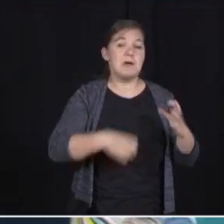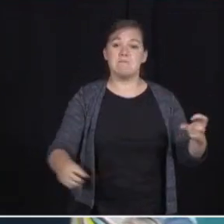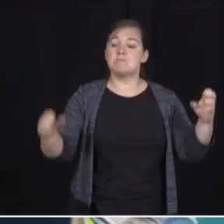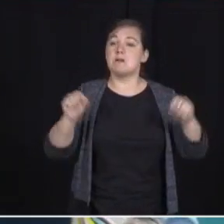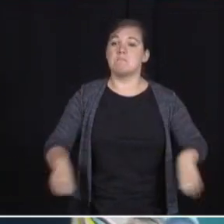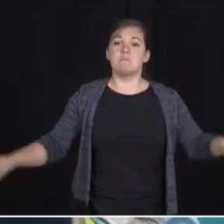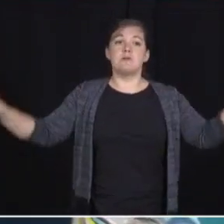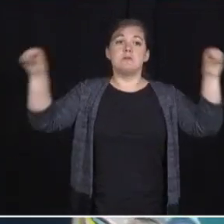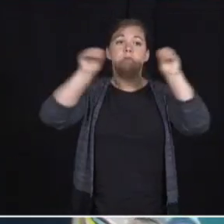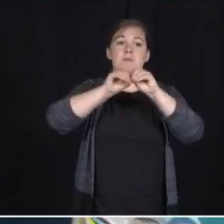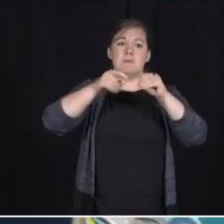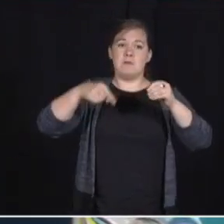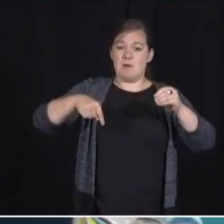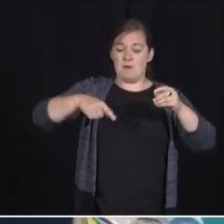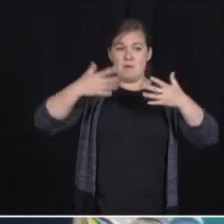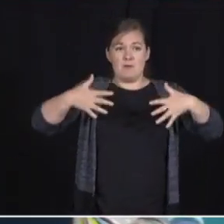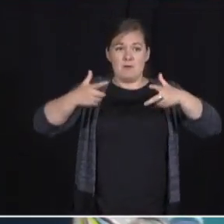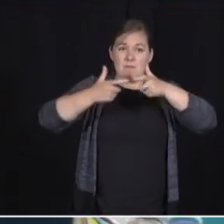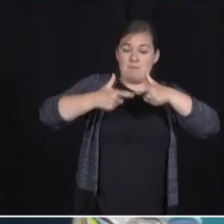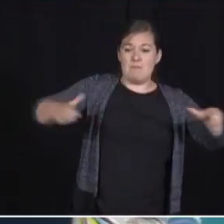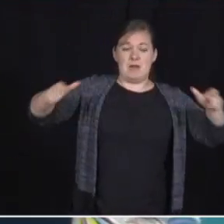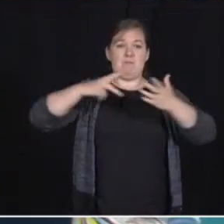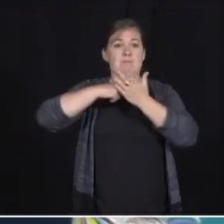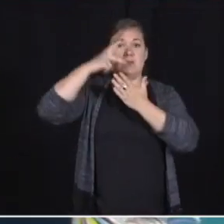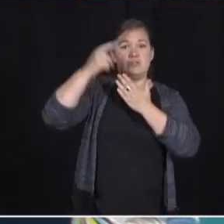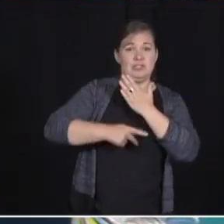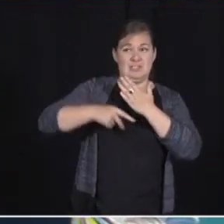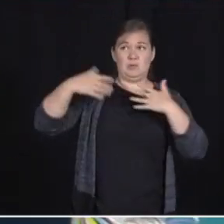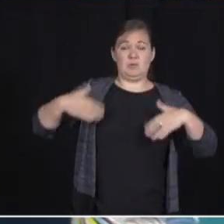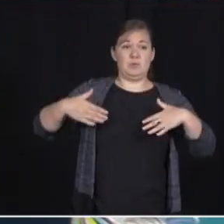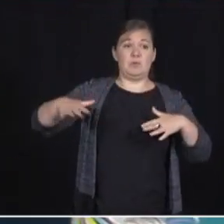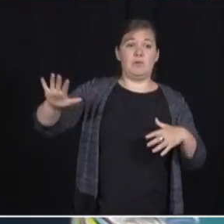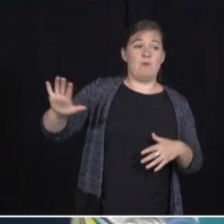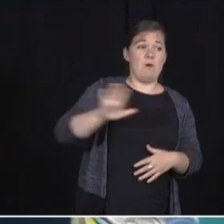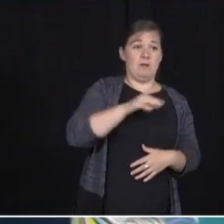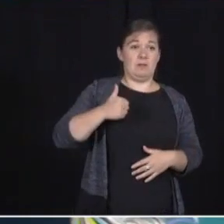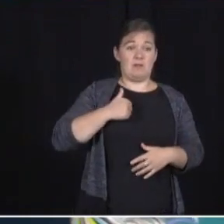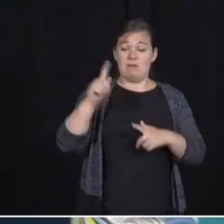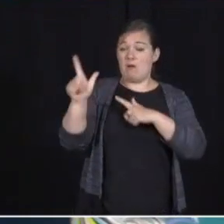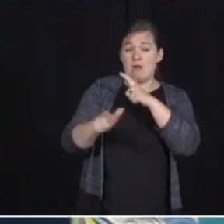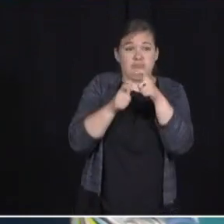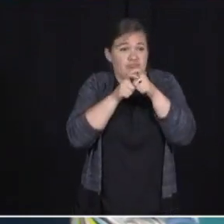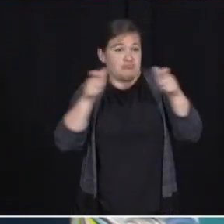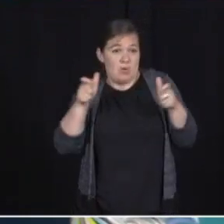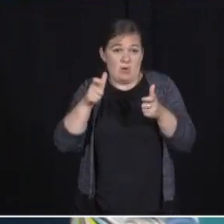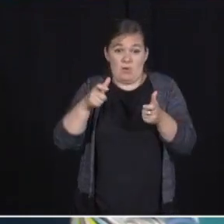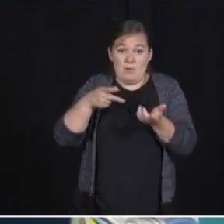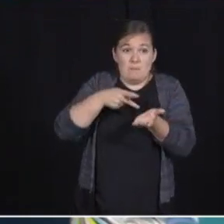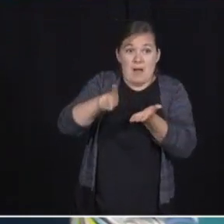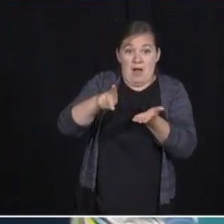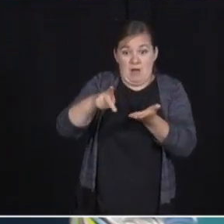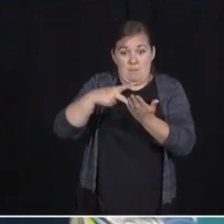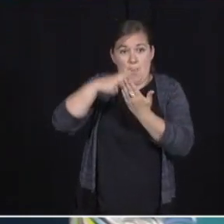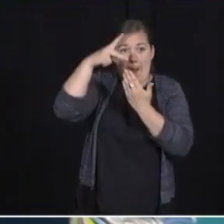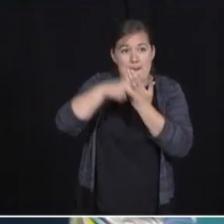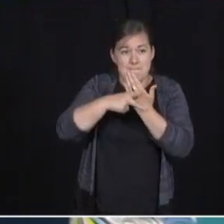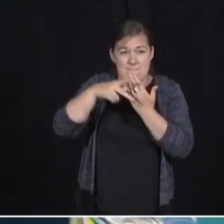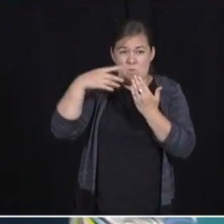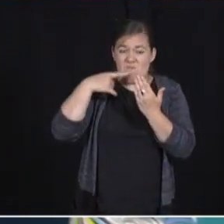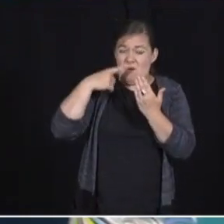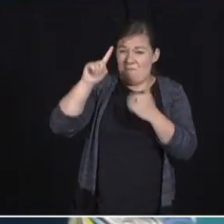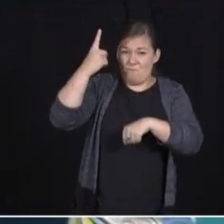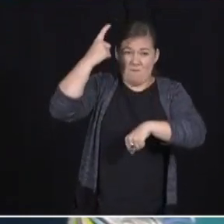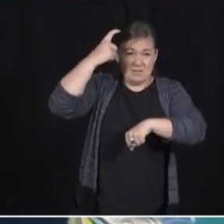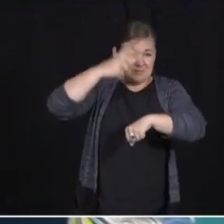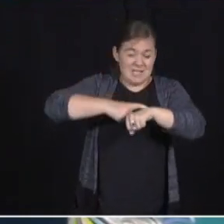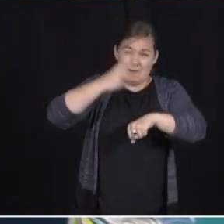in all of Canada. It is the largest temporary pay program in the history of the province. As the Premier